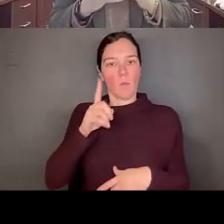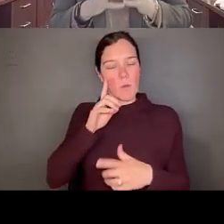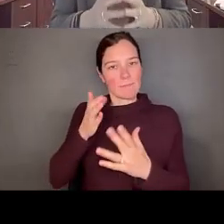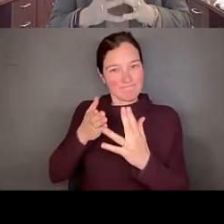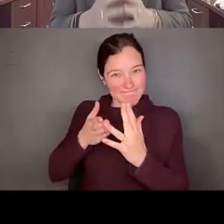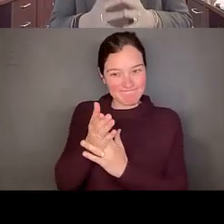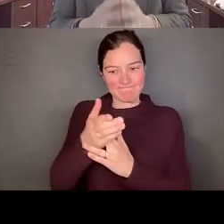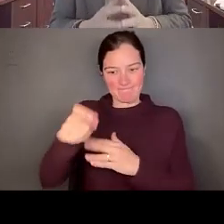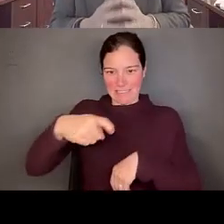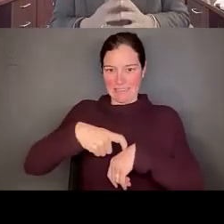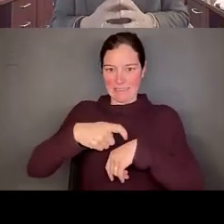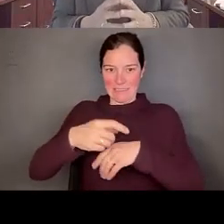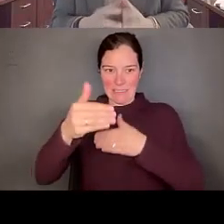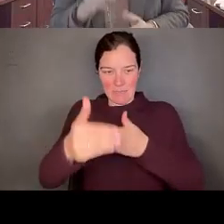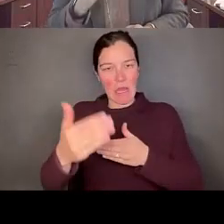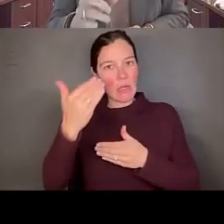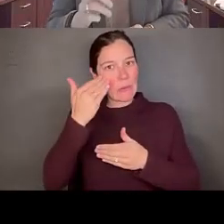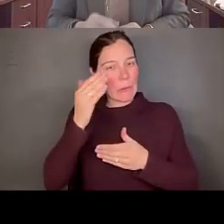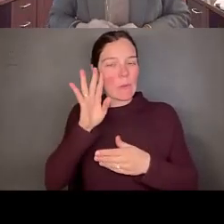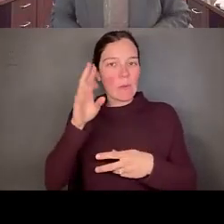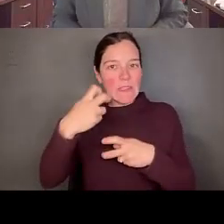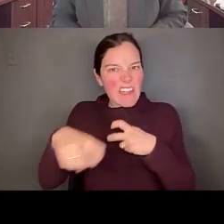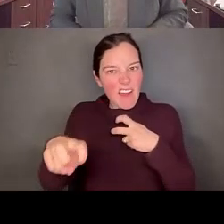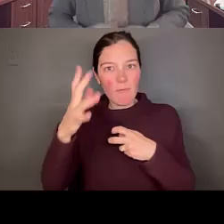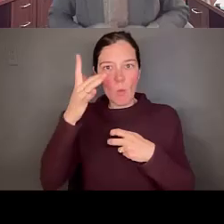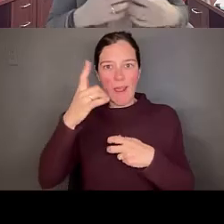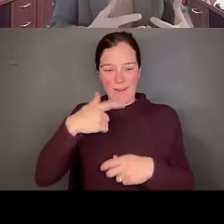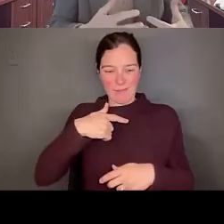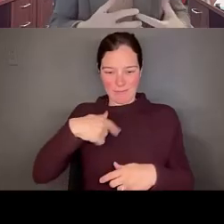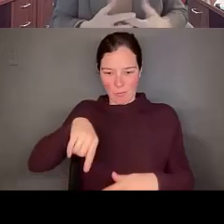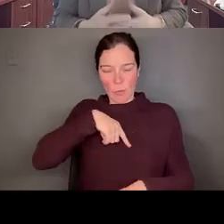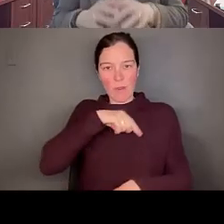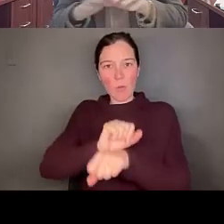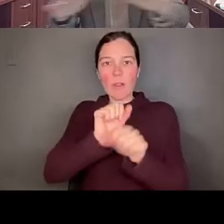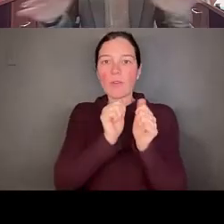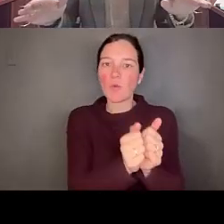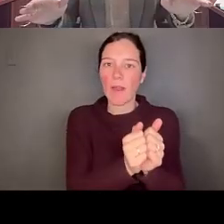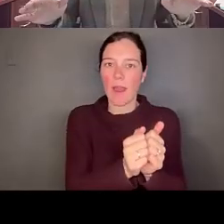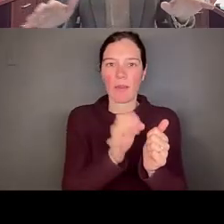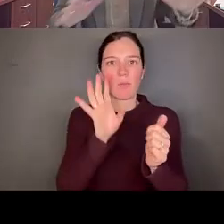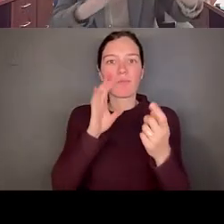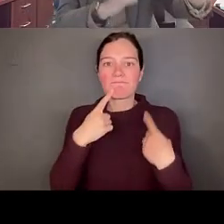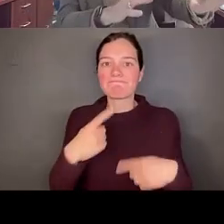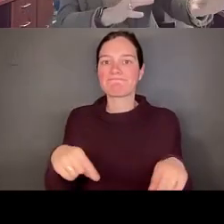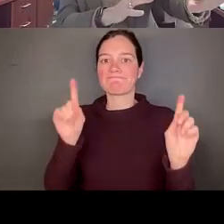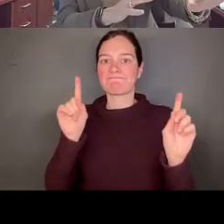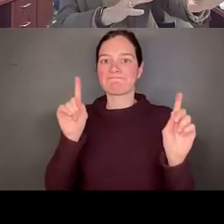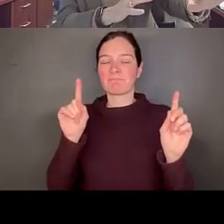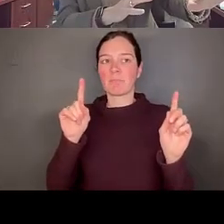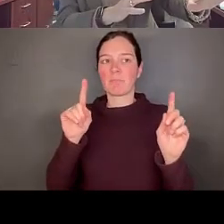which is going to be a very difficult landscape because we work together, because we recognize where we are now,